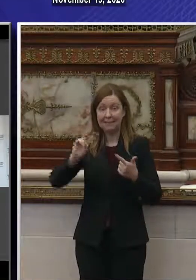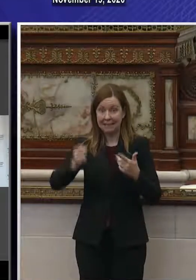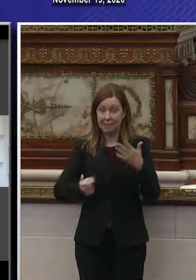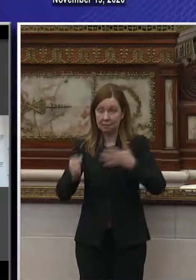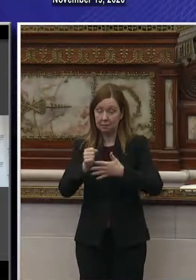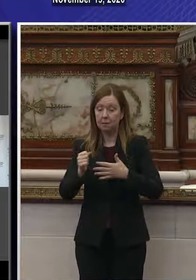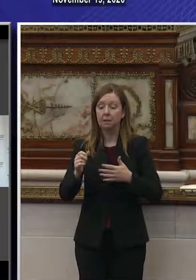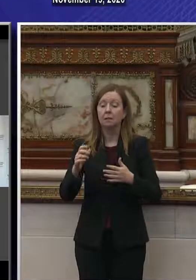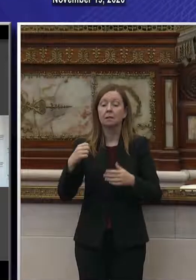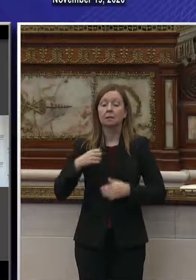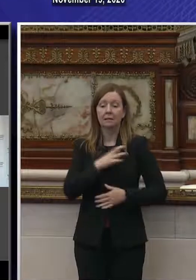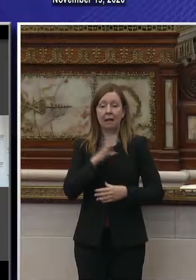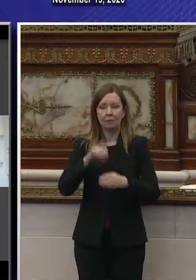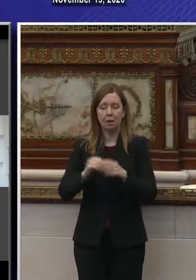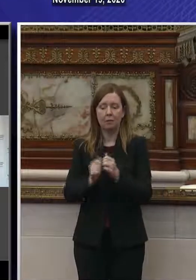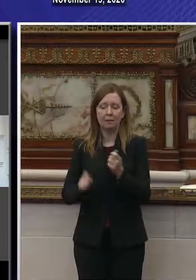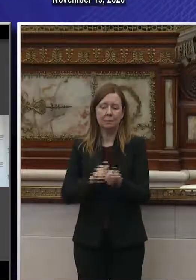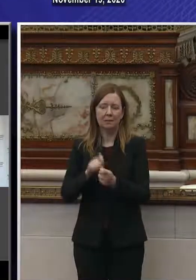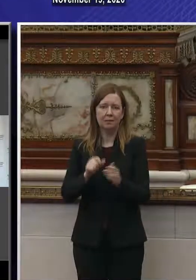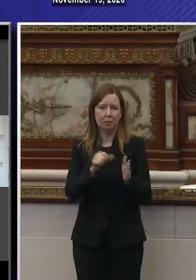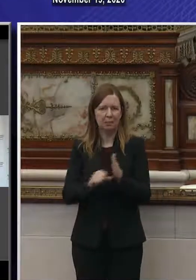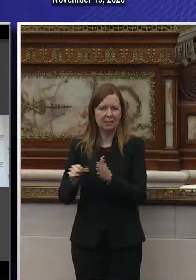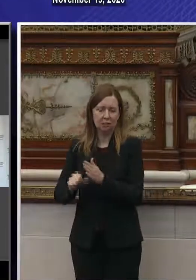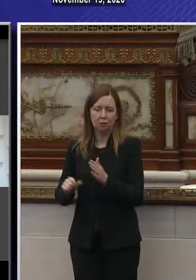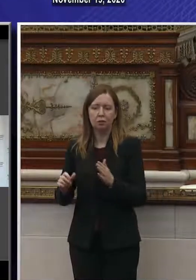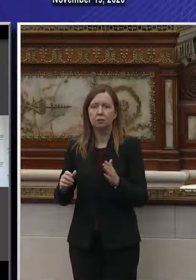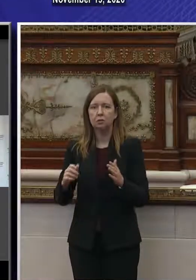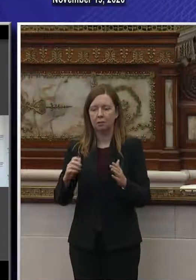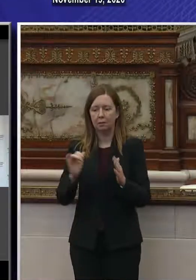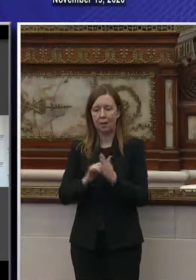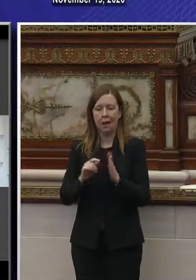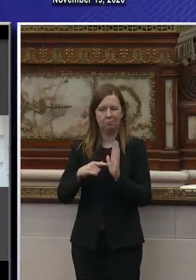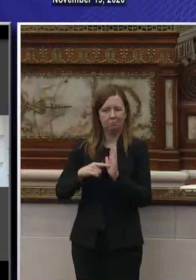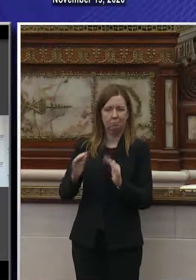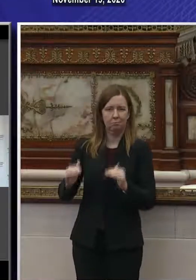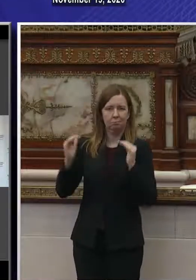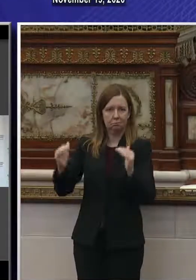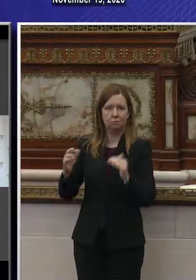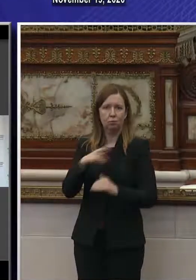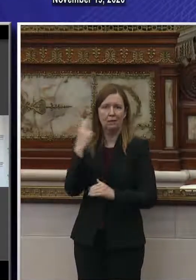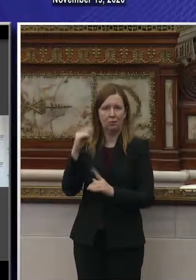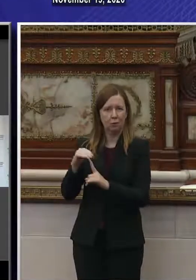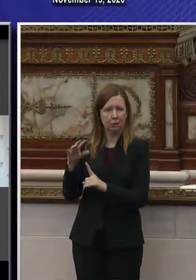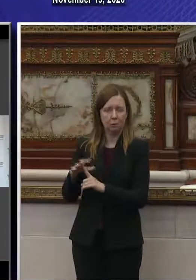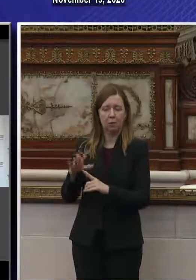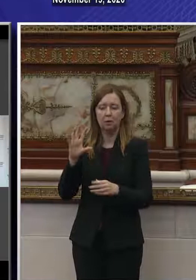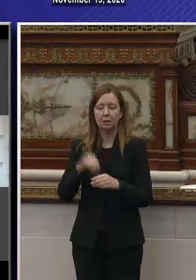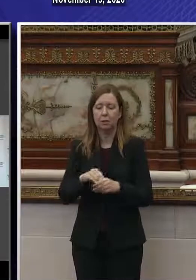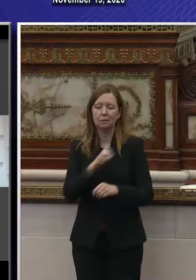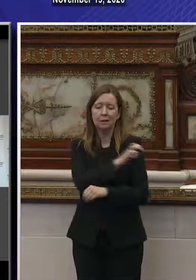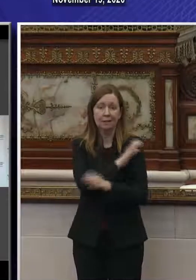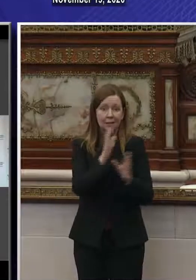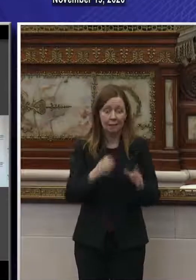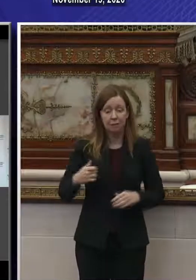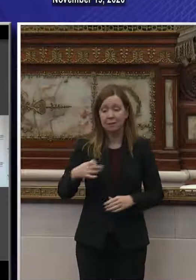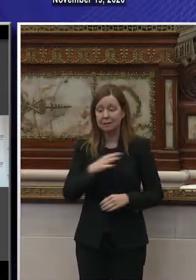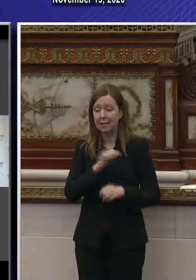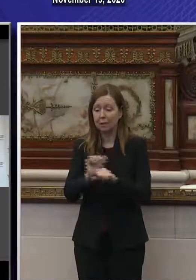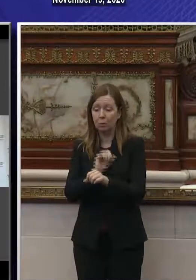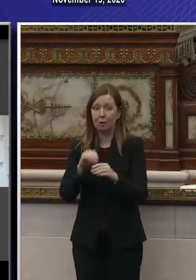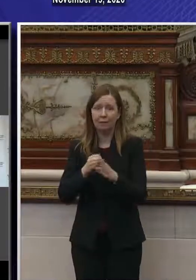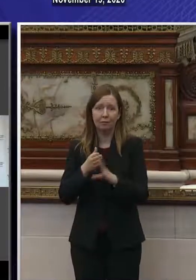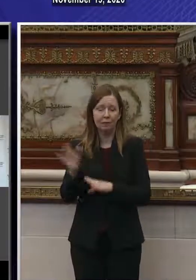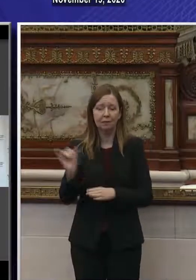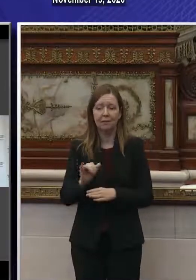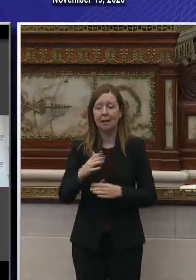staff involved in specific procedures that present an elevated risk of COVID-19 exposure. This group includes clinicians and staff working in fields